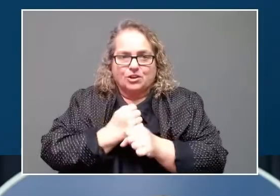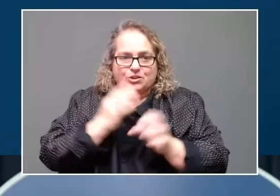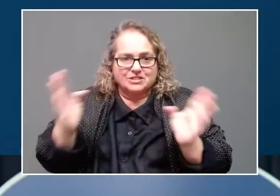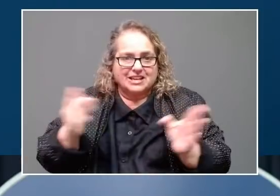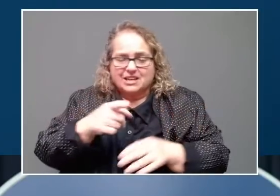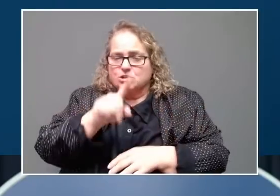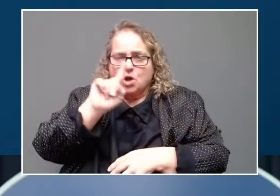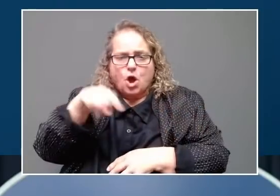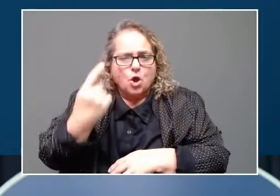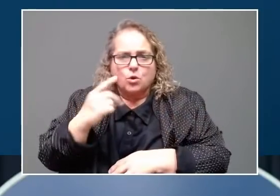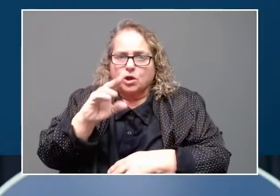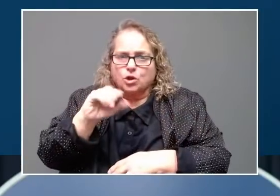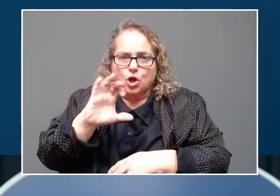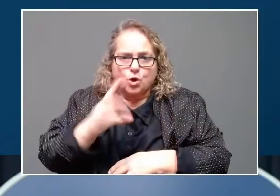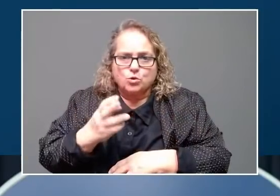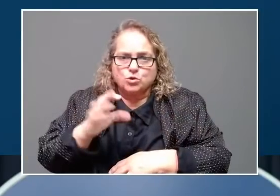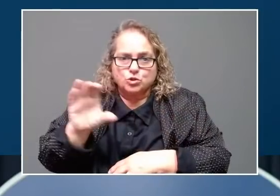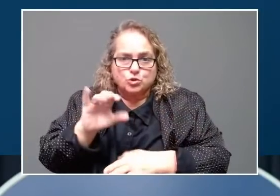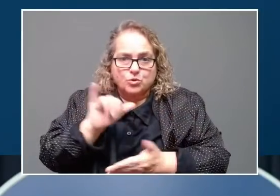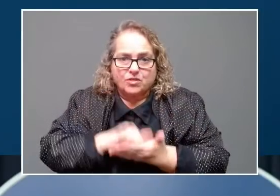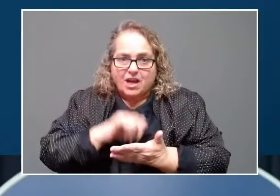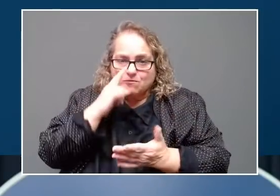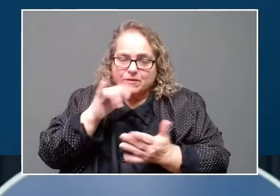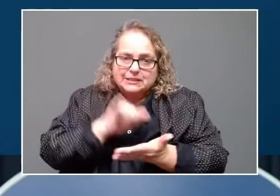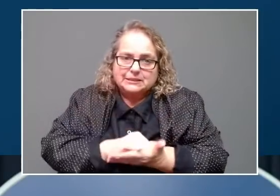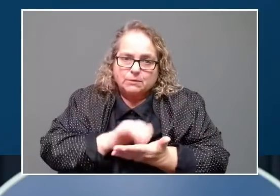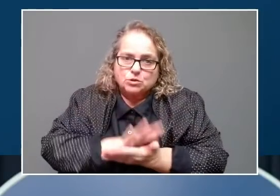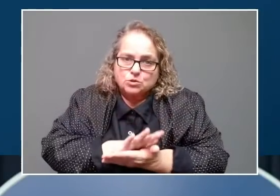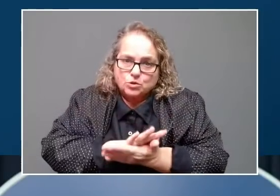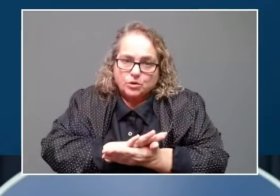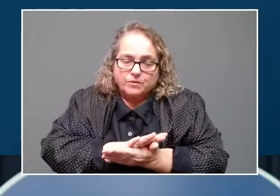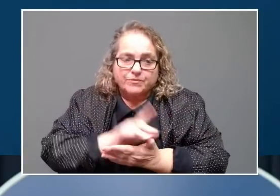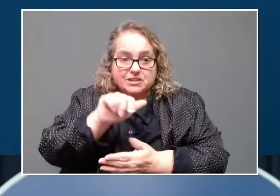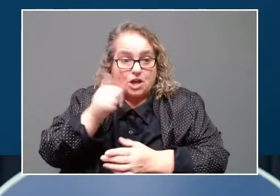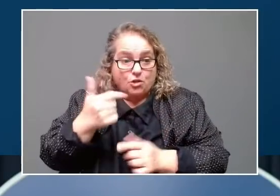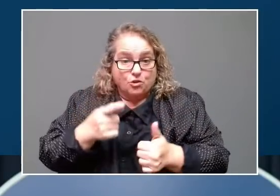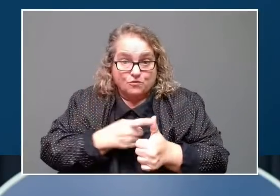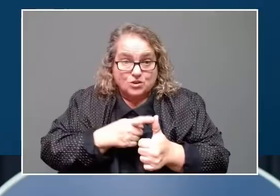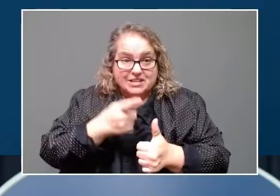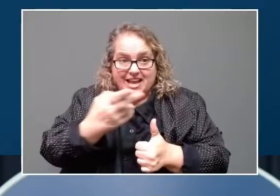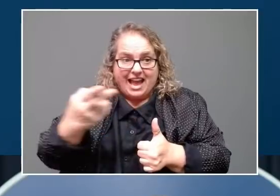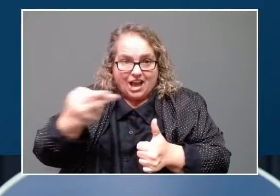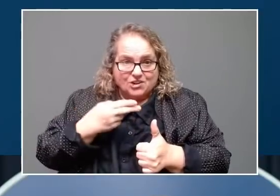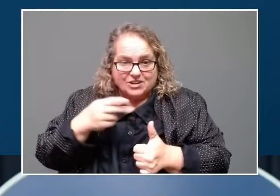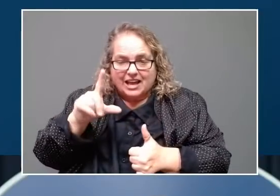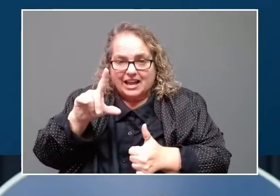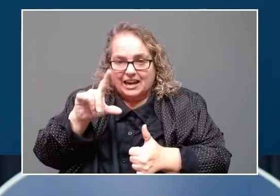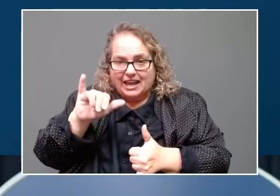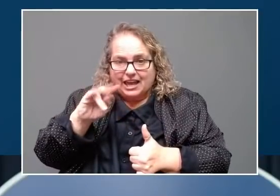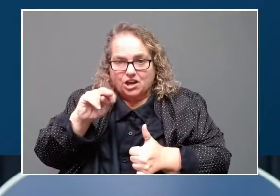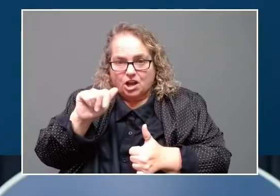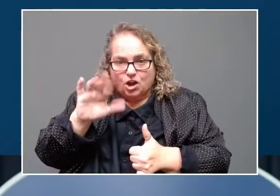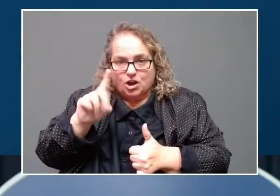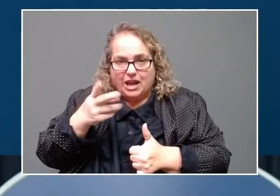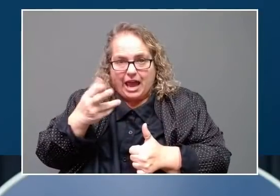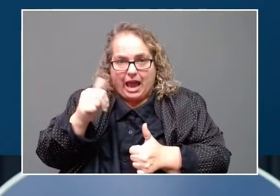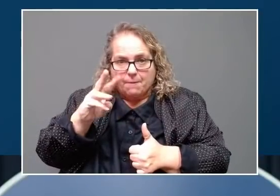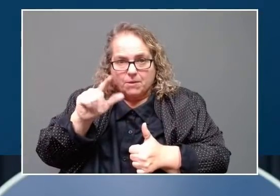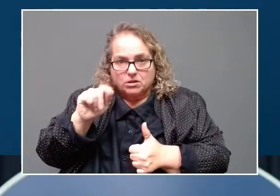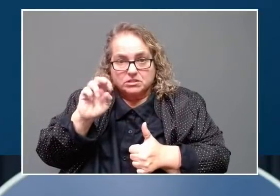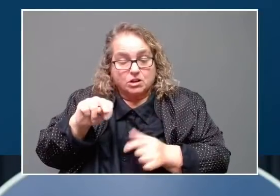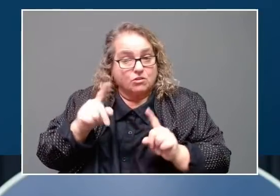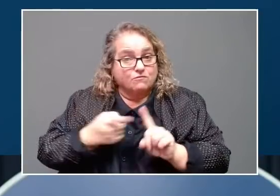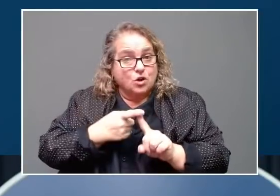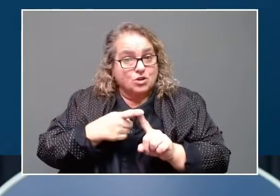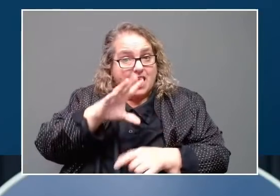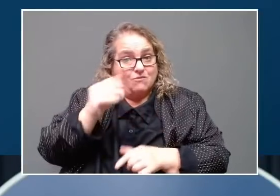for the same school. His other firsts include hiring Leonard Hamilton, the program's first African-American assistant coach. He also